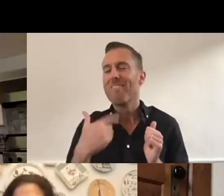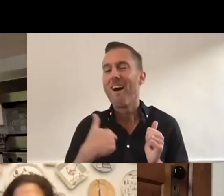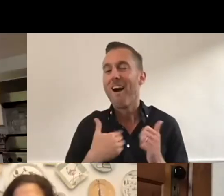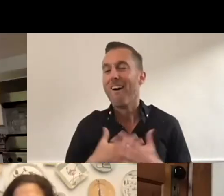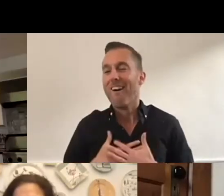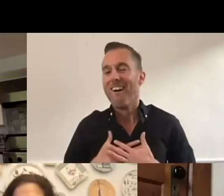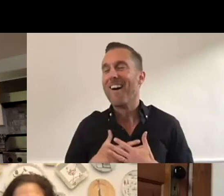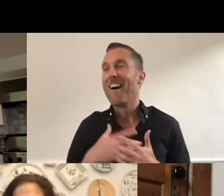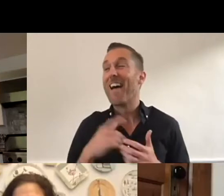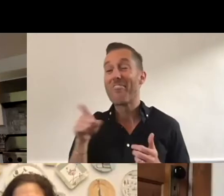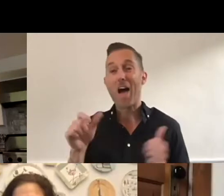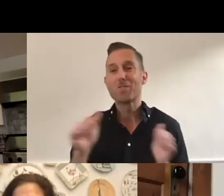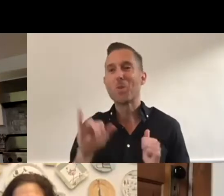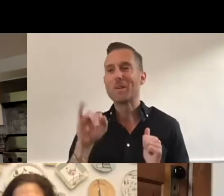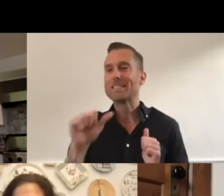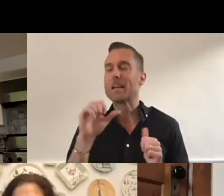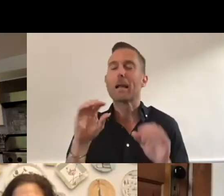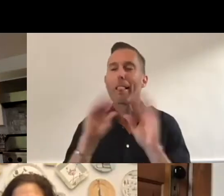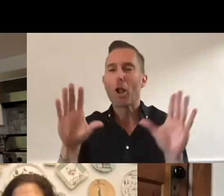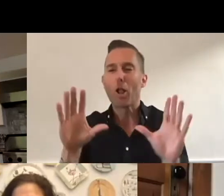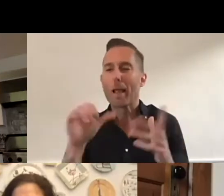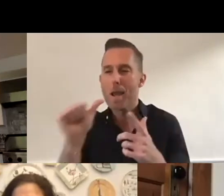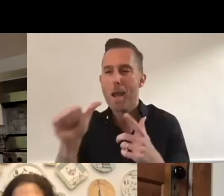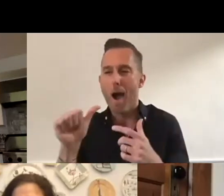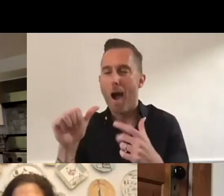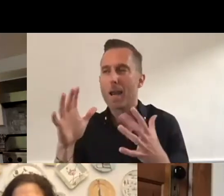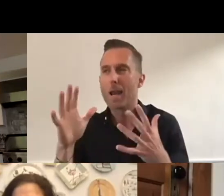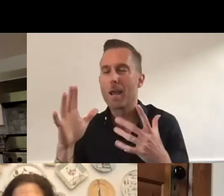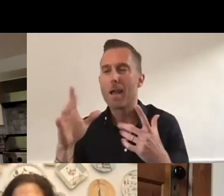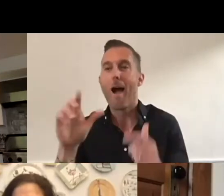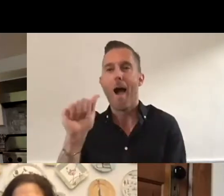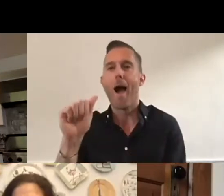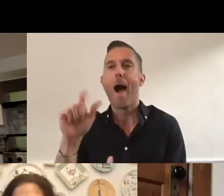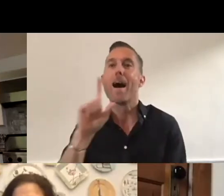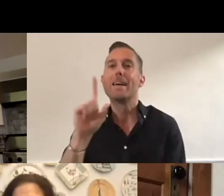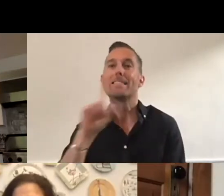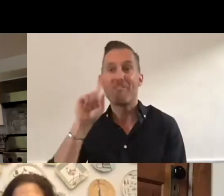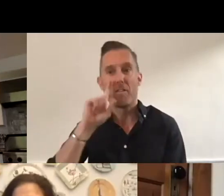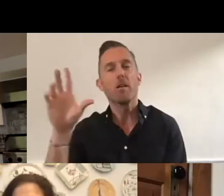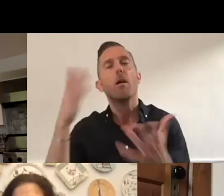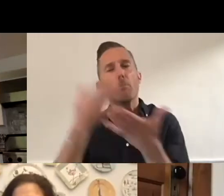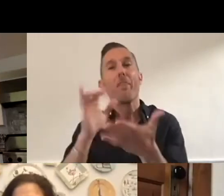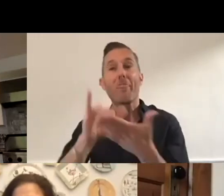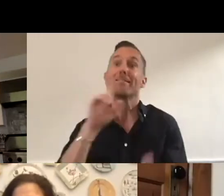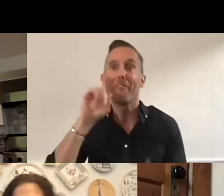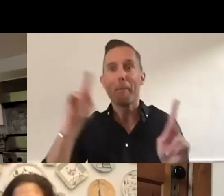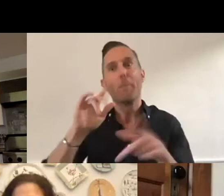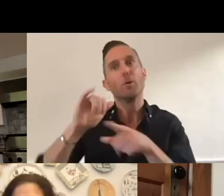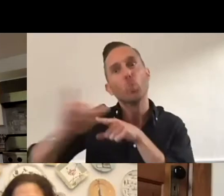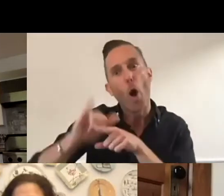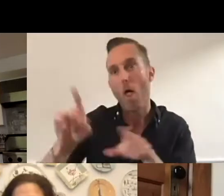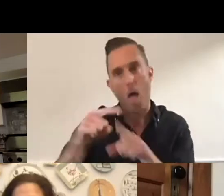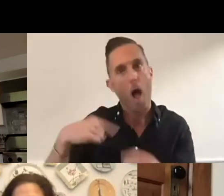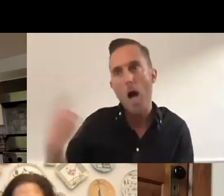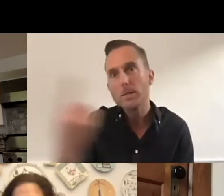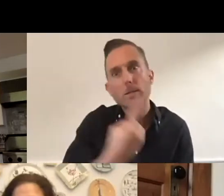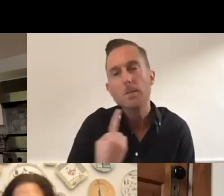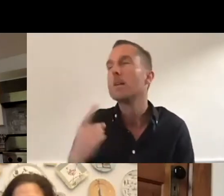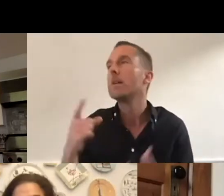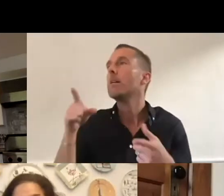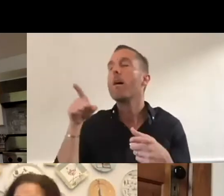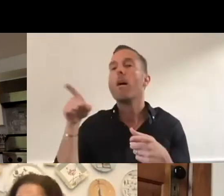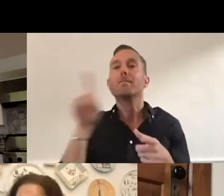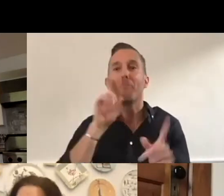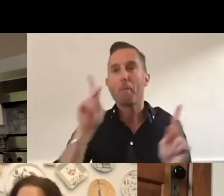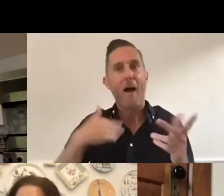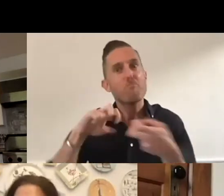it's not clearly deaf people swear like the rest of us, and they have lots of problems like the rest of us,